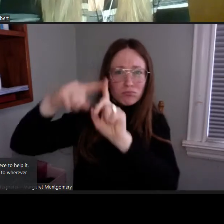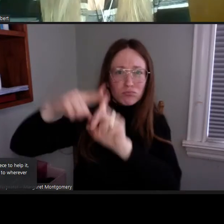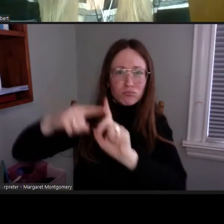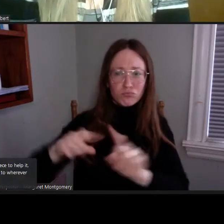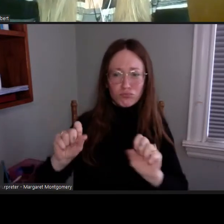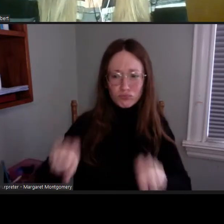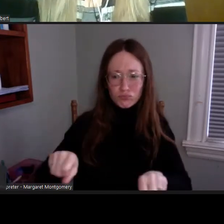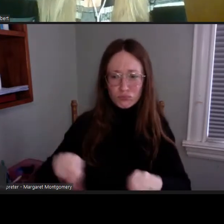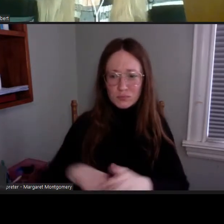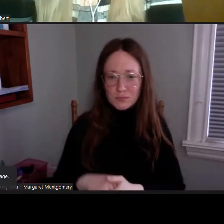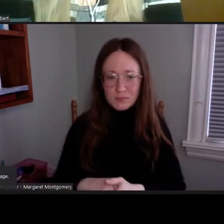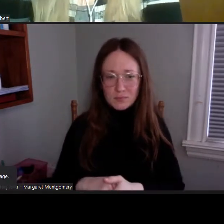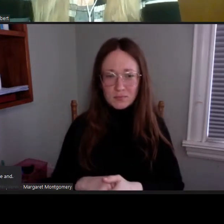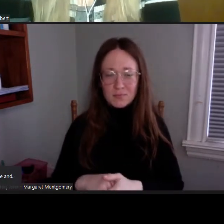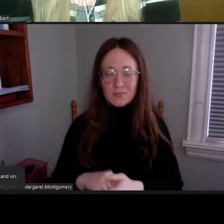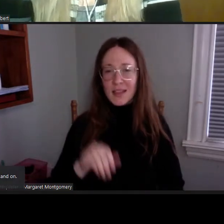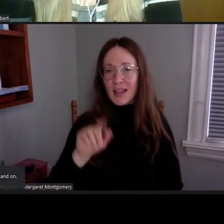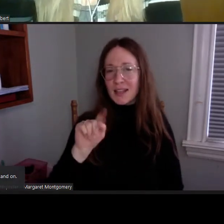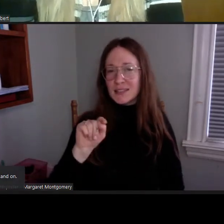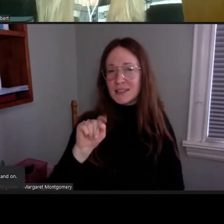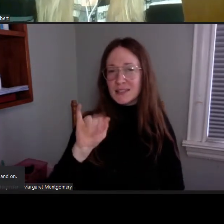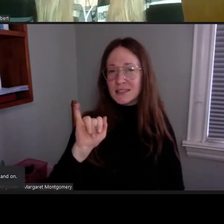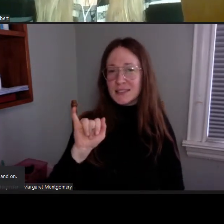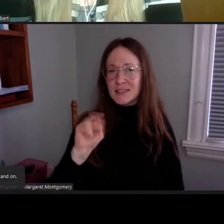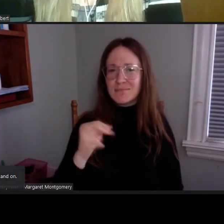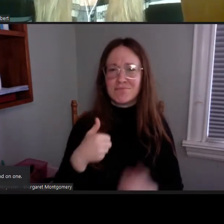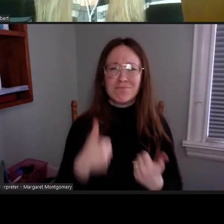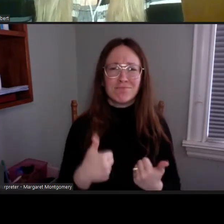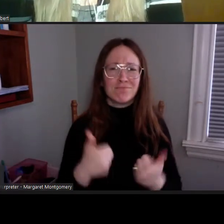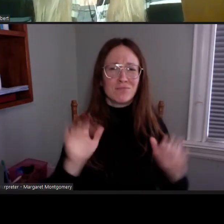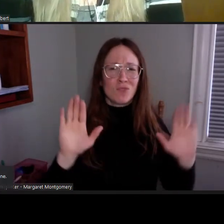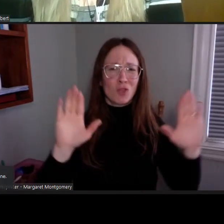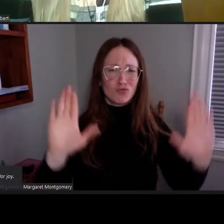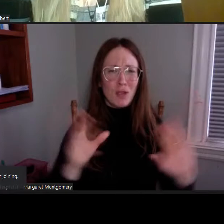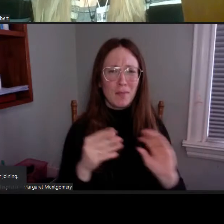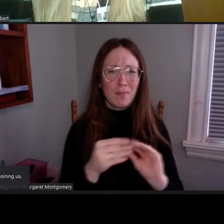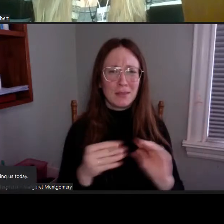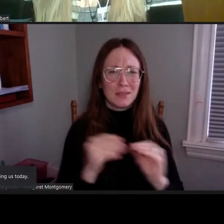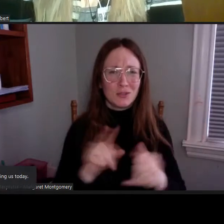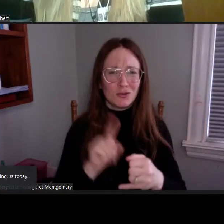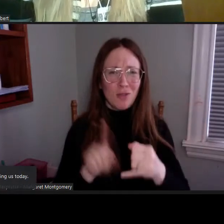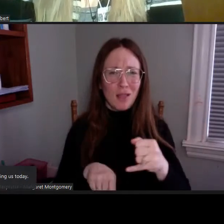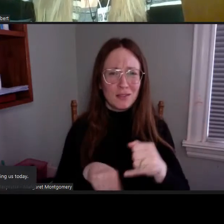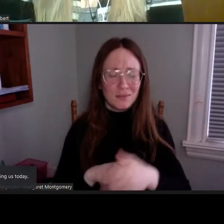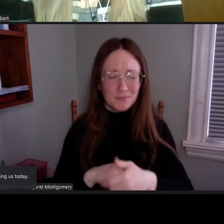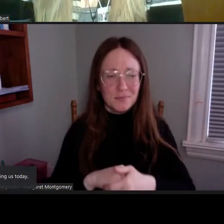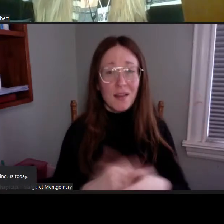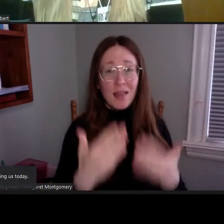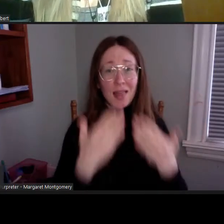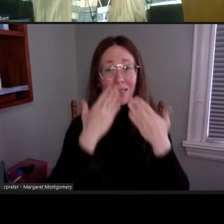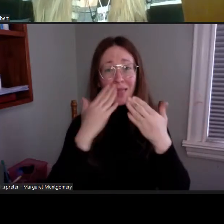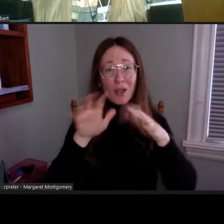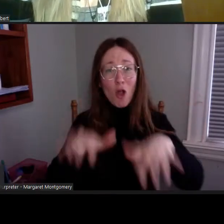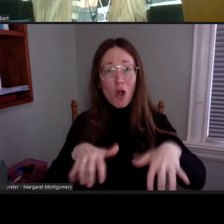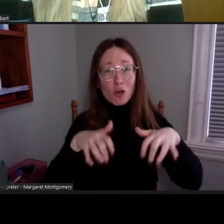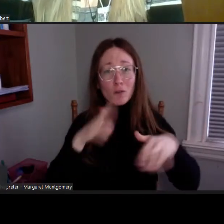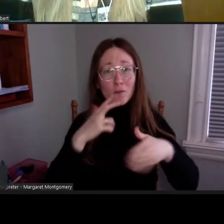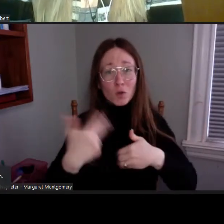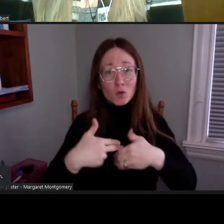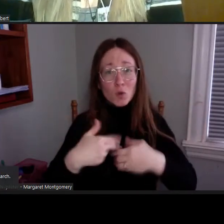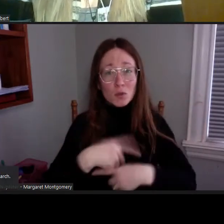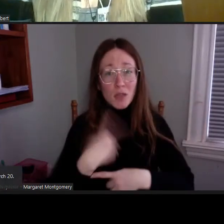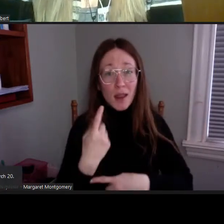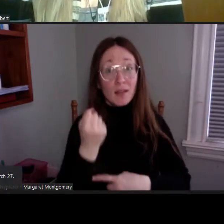What a wonderful message to end on. I want to thank everyone for joining us today, and also to join us on